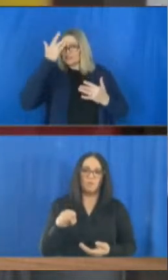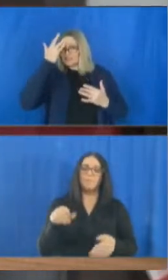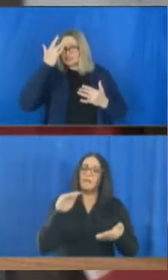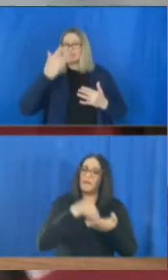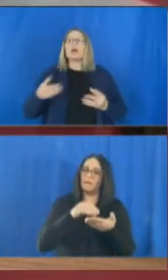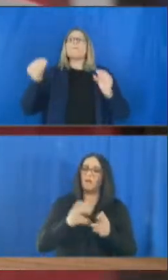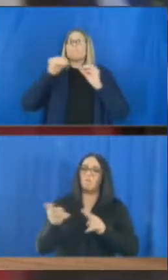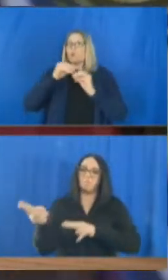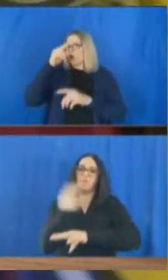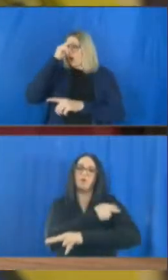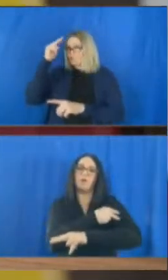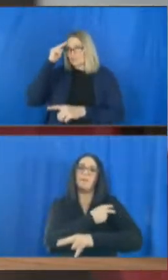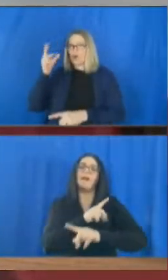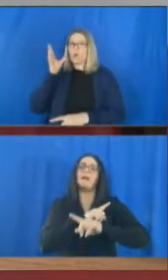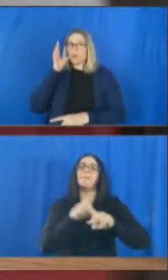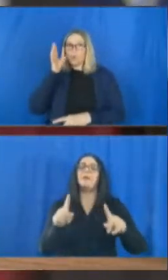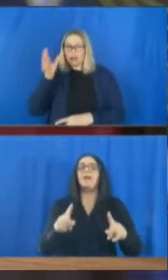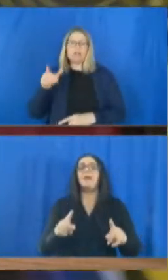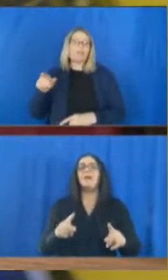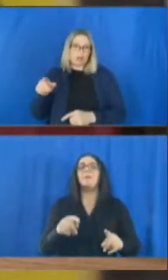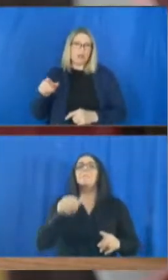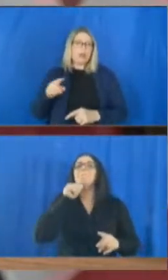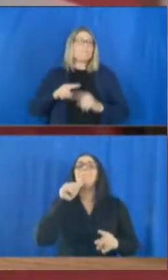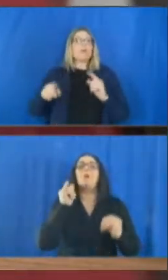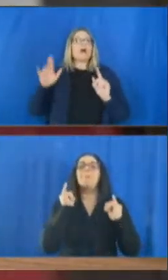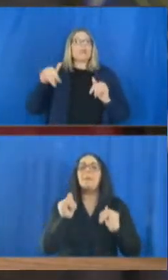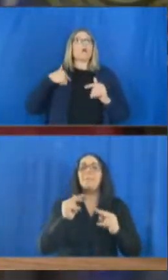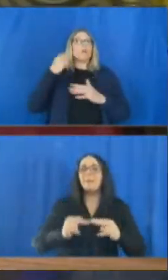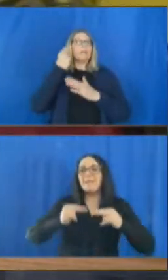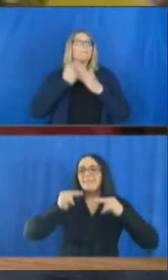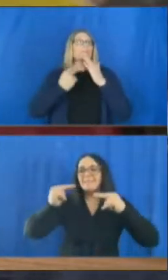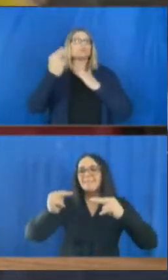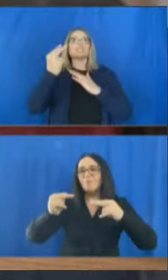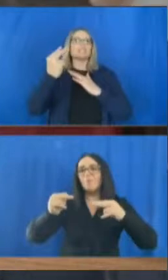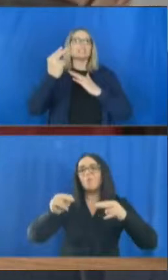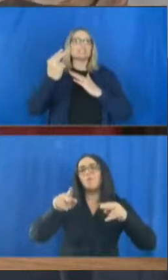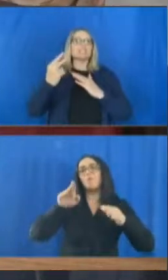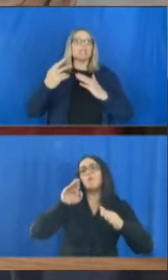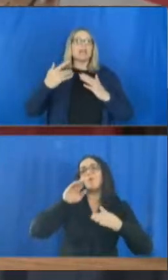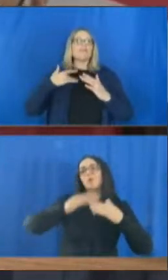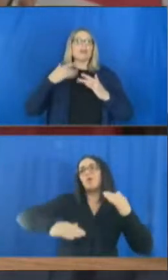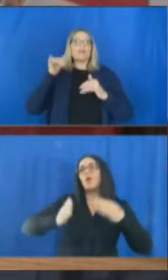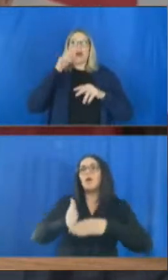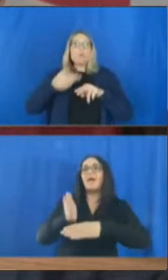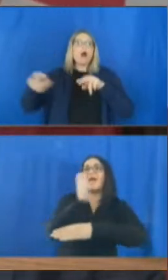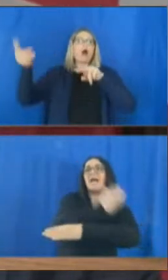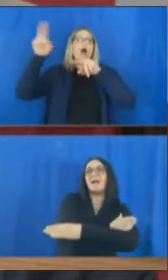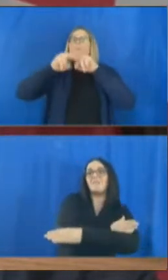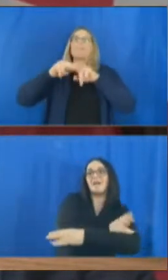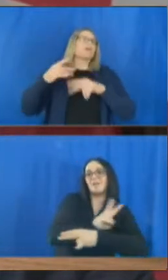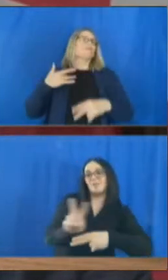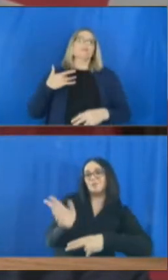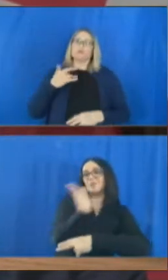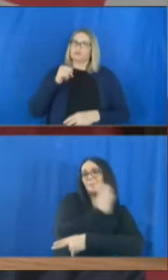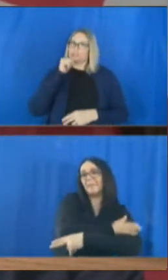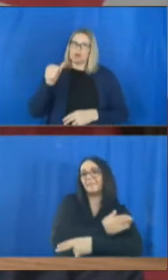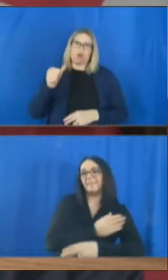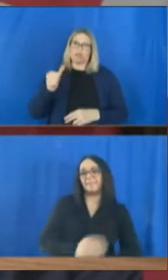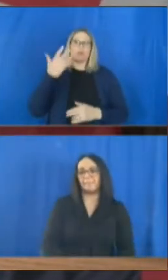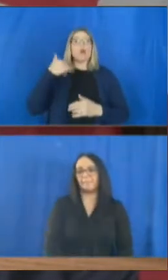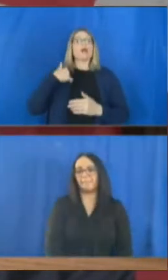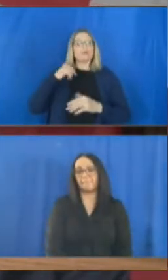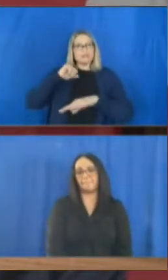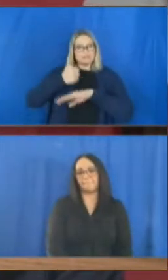And if I was to add to that, I would just say that simply, the people that are following the rules and